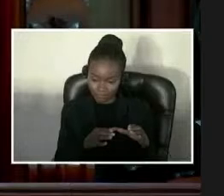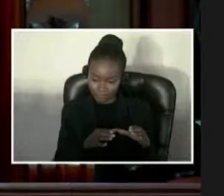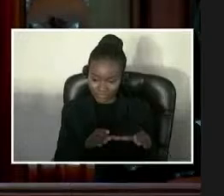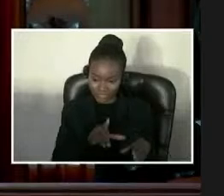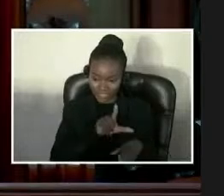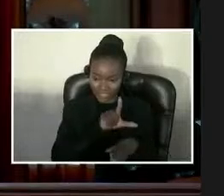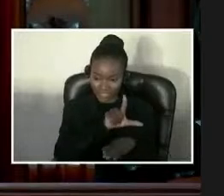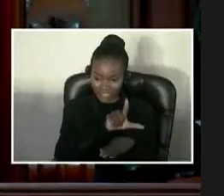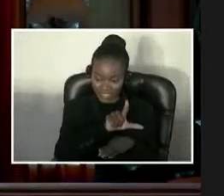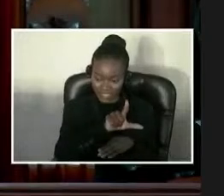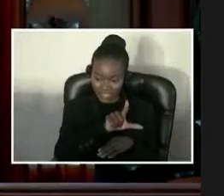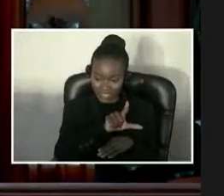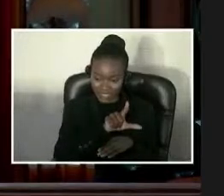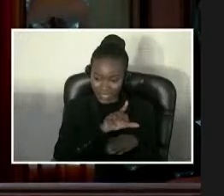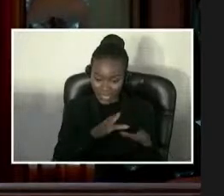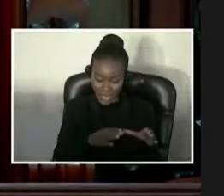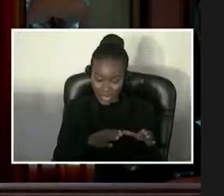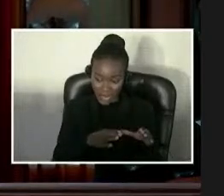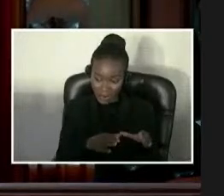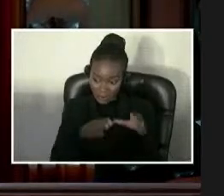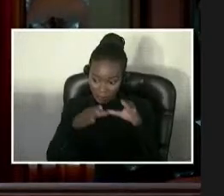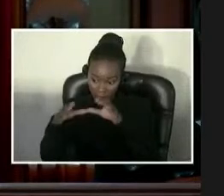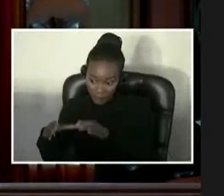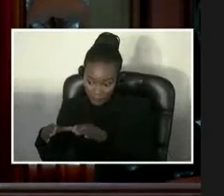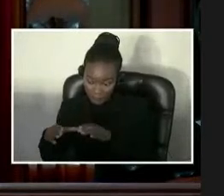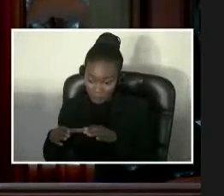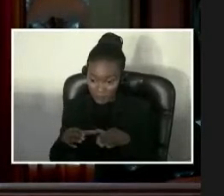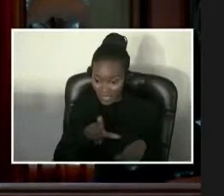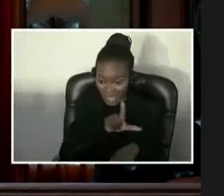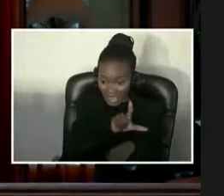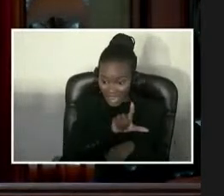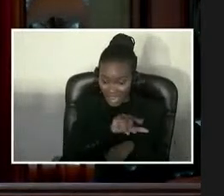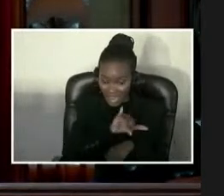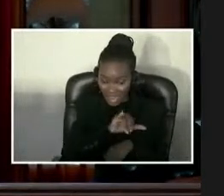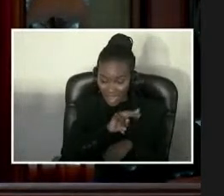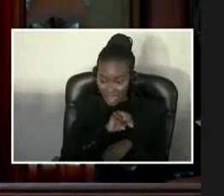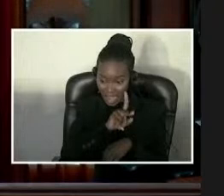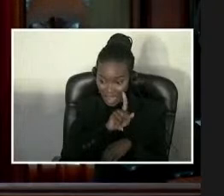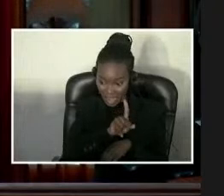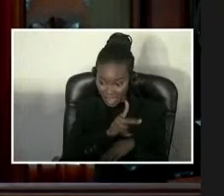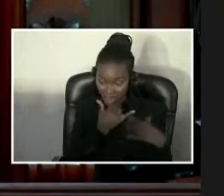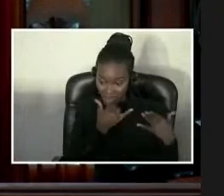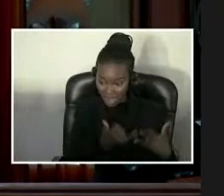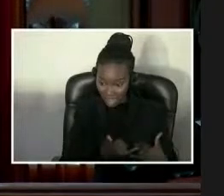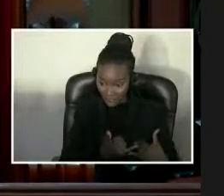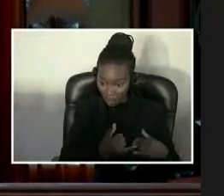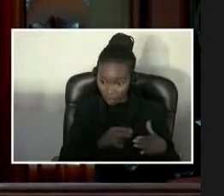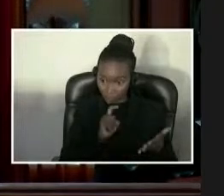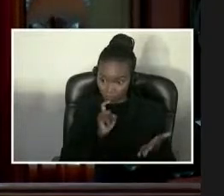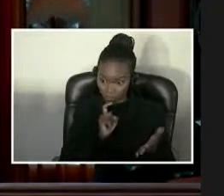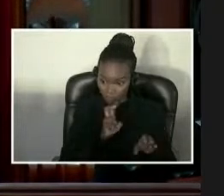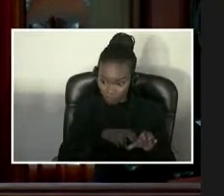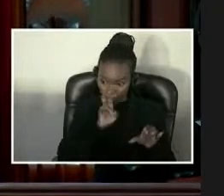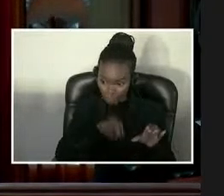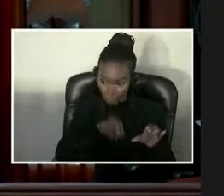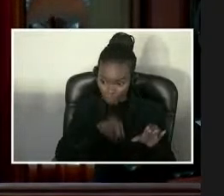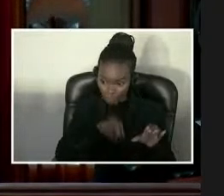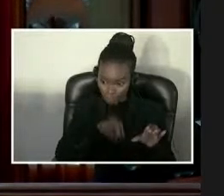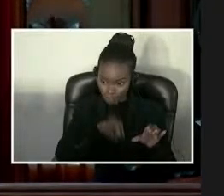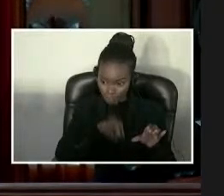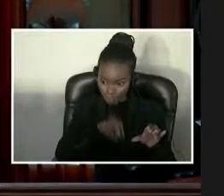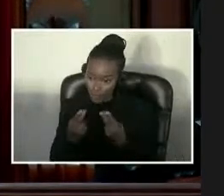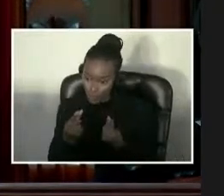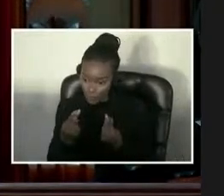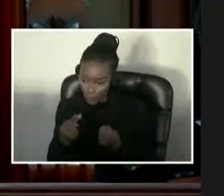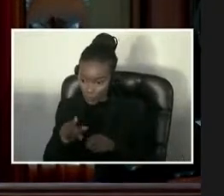link which was given this afternoon so honorable members thank you very much for your